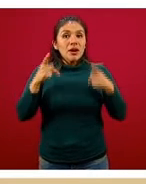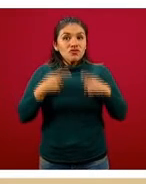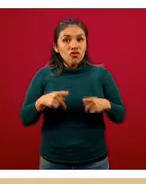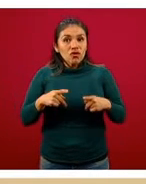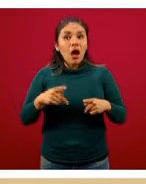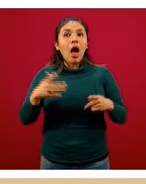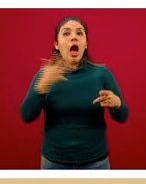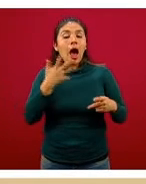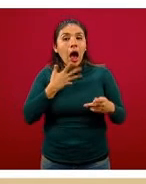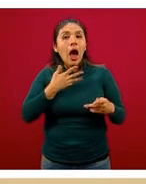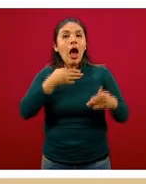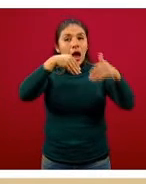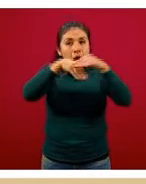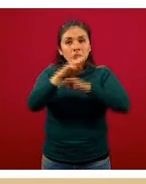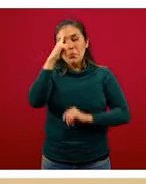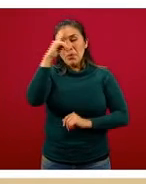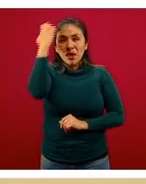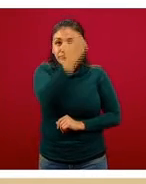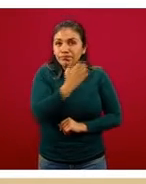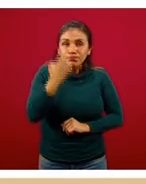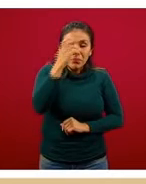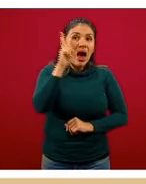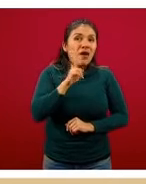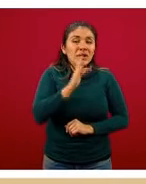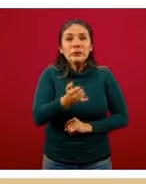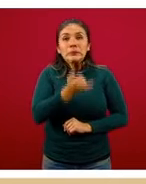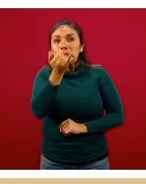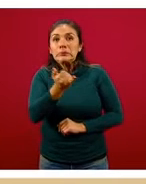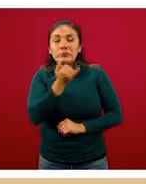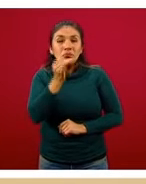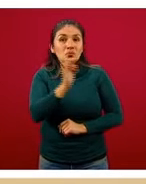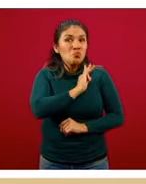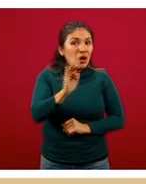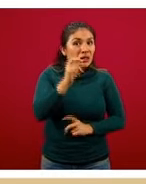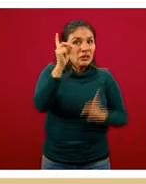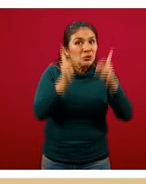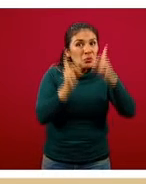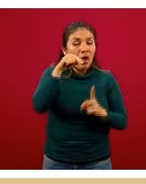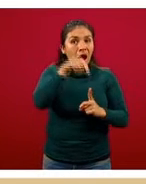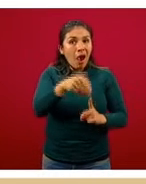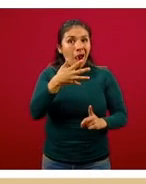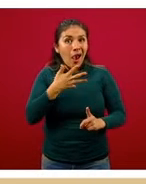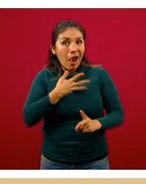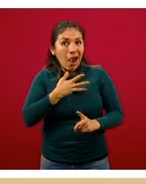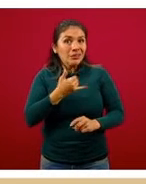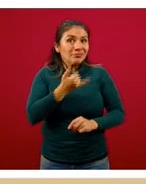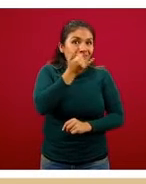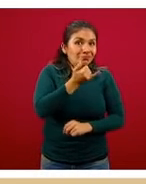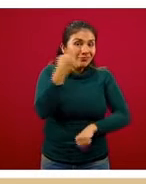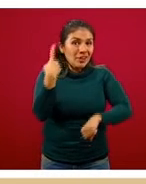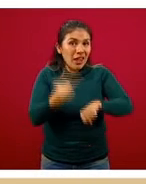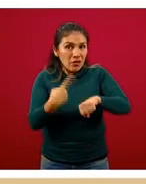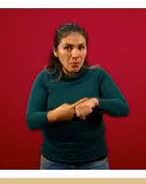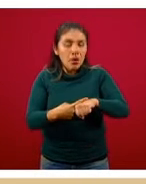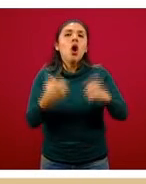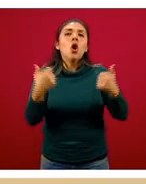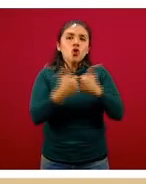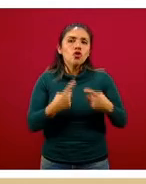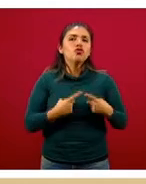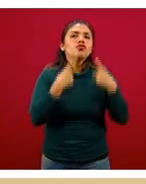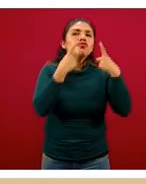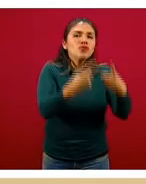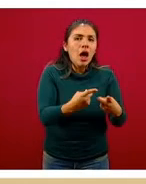68,783 negative results, and the number of People who have been tested